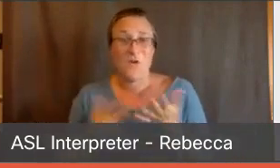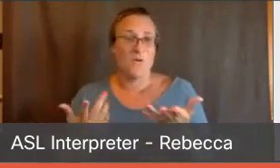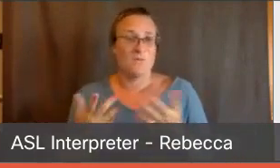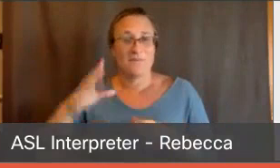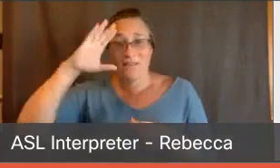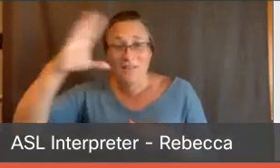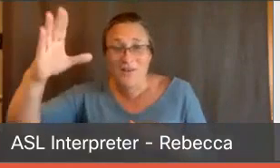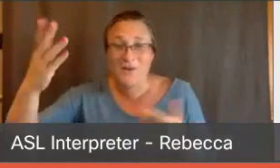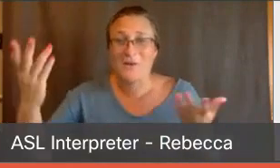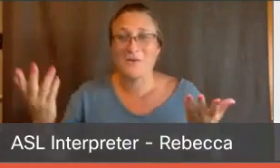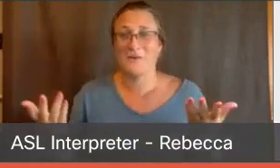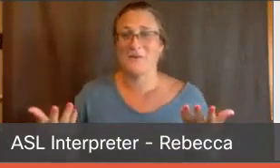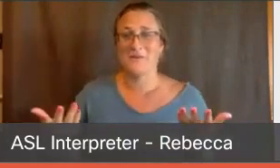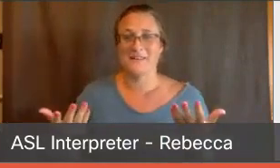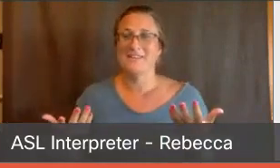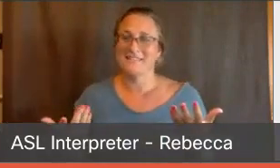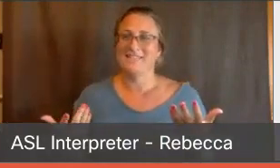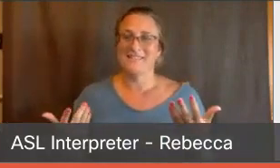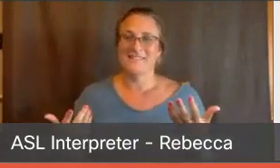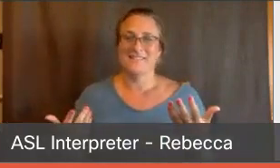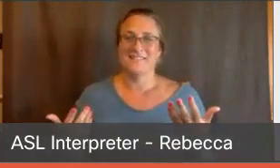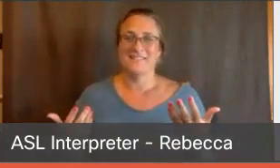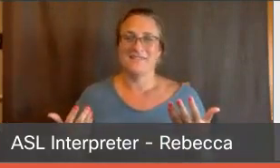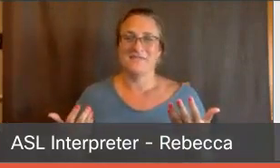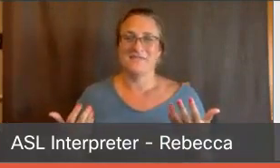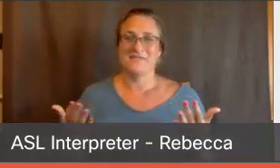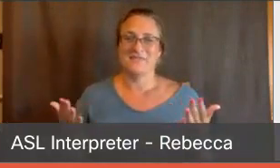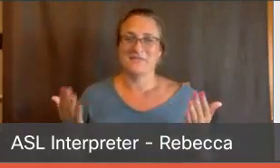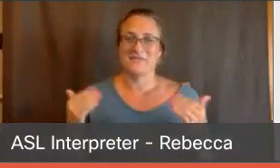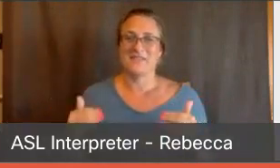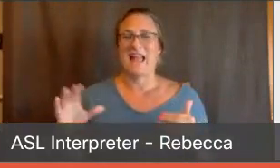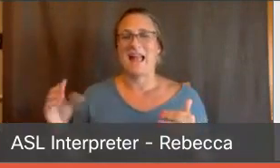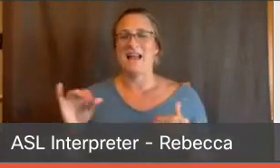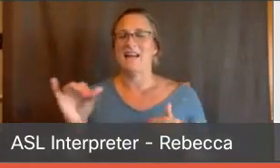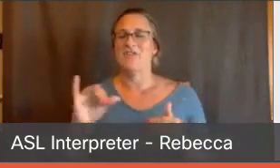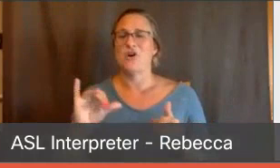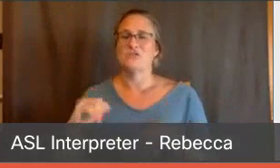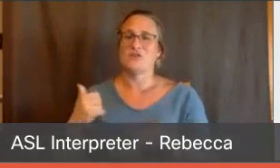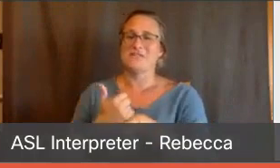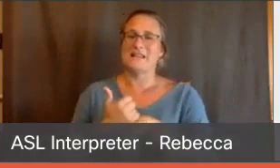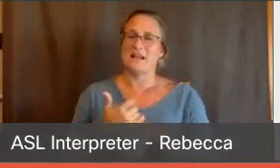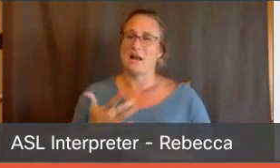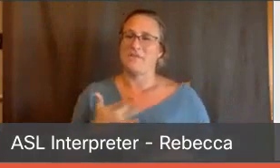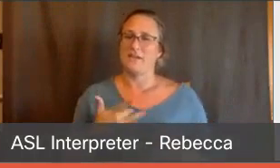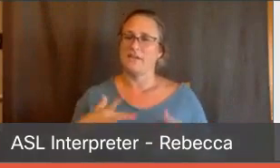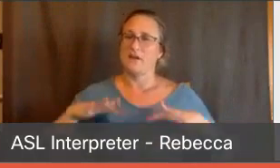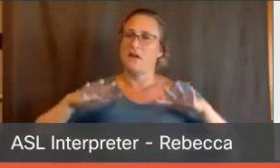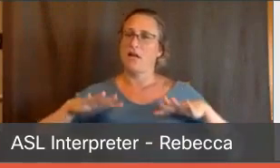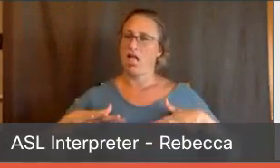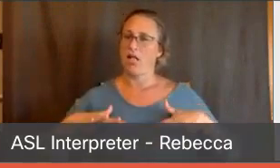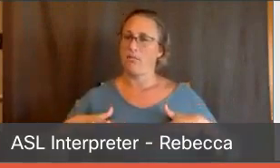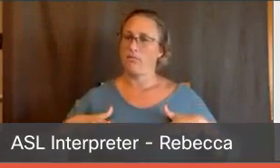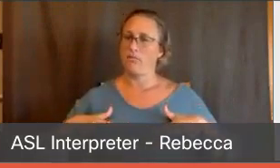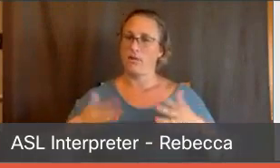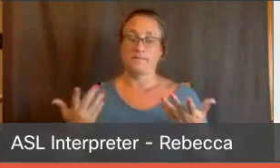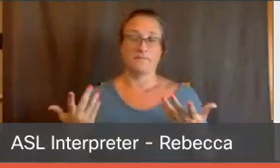hello. And then, creating some sense of calm is really important for people, whether that's a